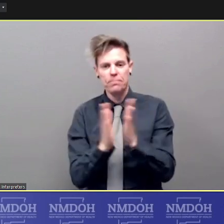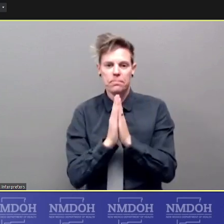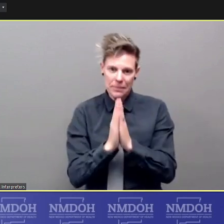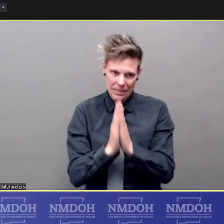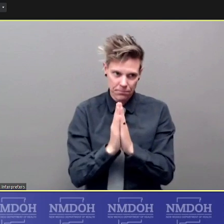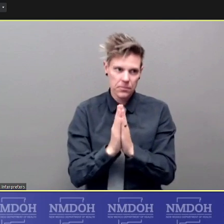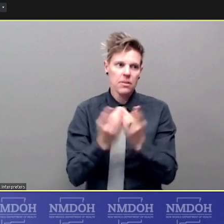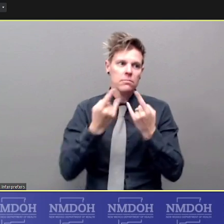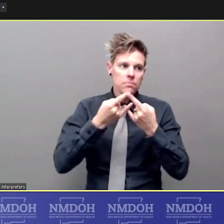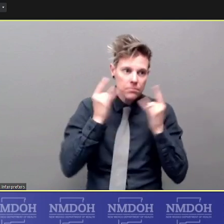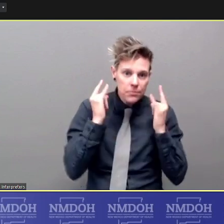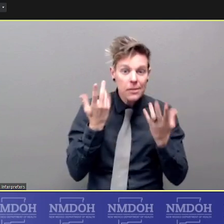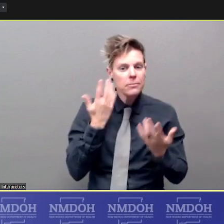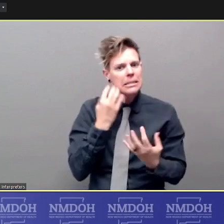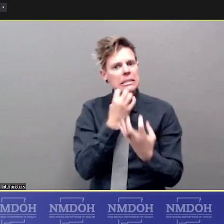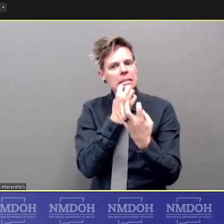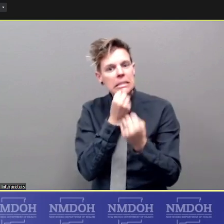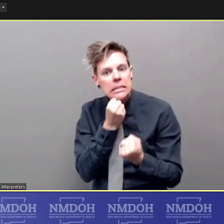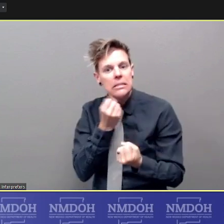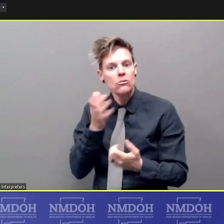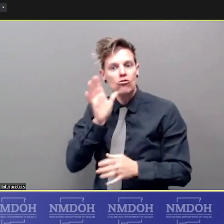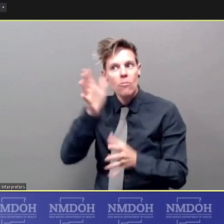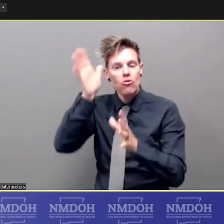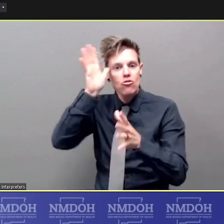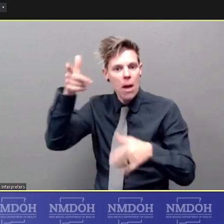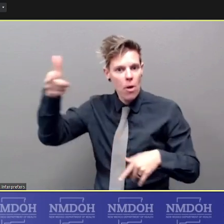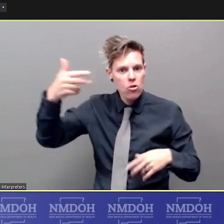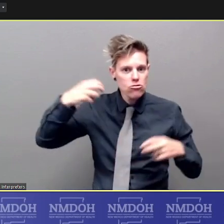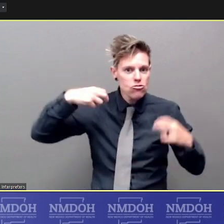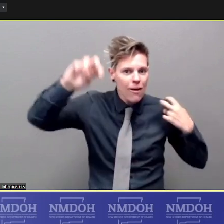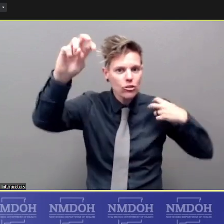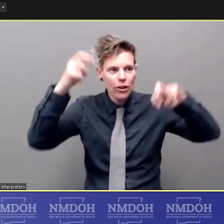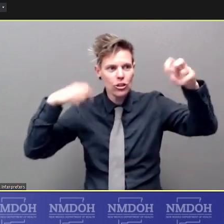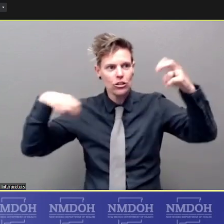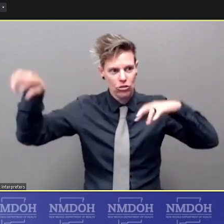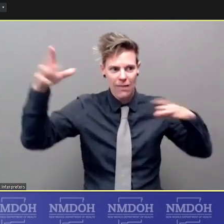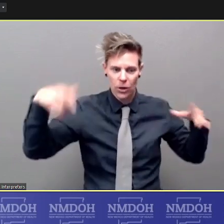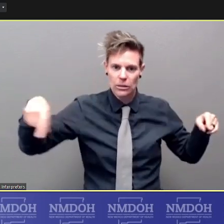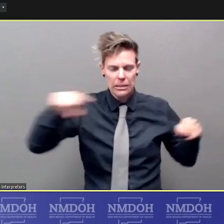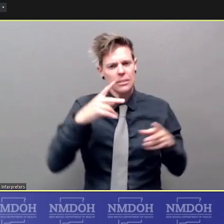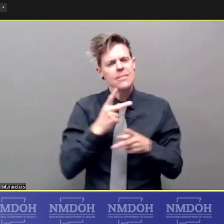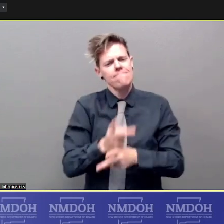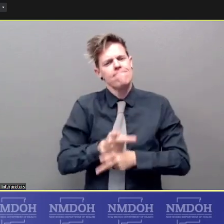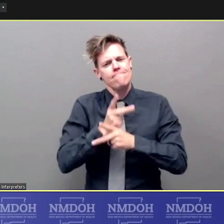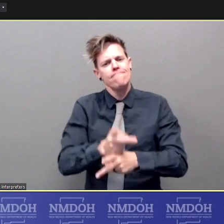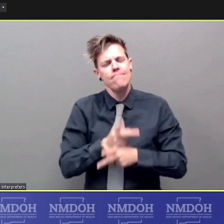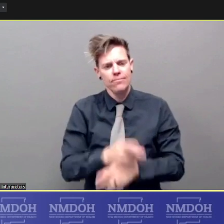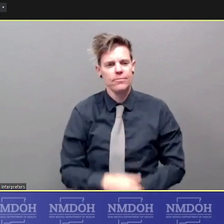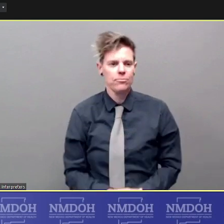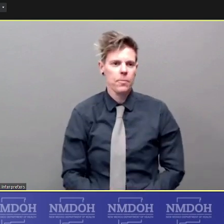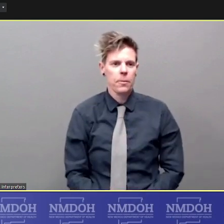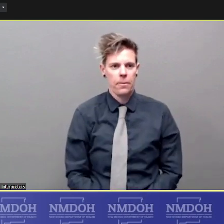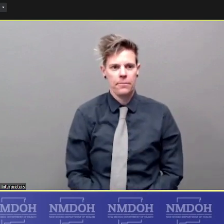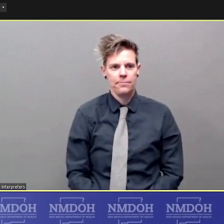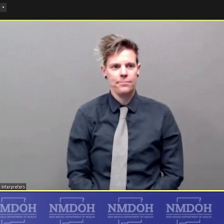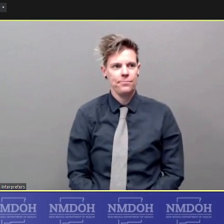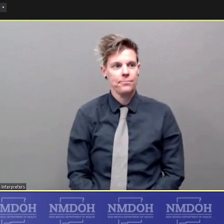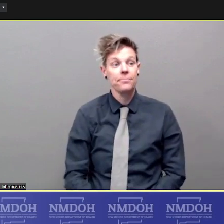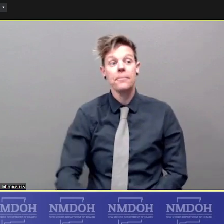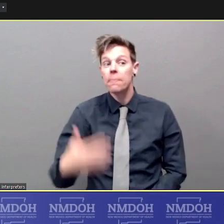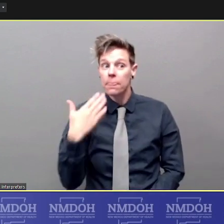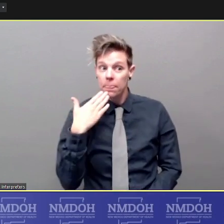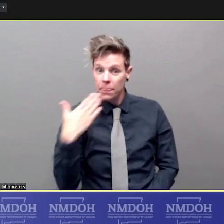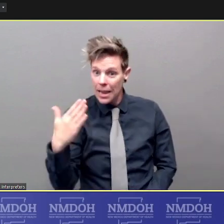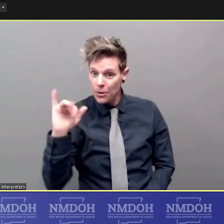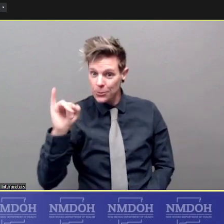coming to visit from out of town, like be extra cautious. All right. Thanks, Jody. All right, thank you. We have